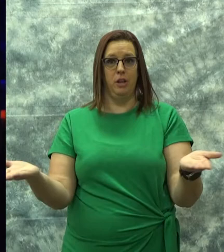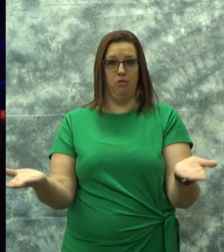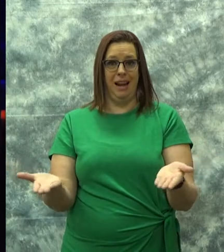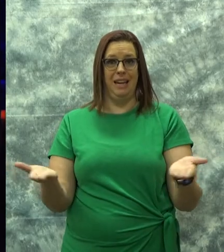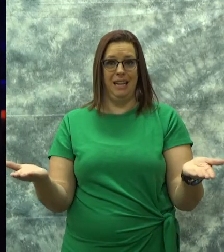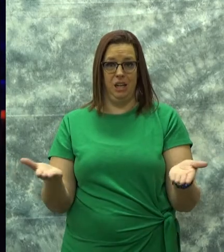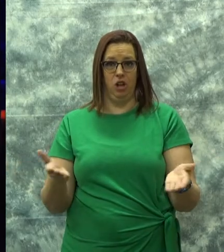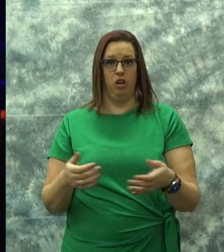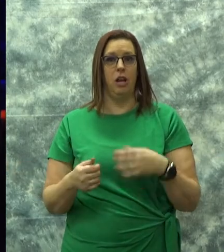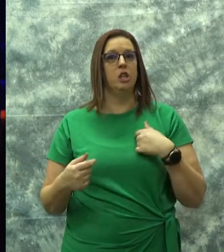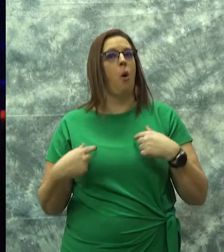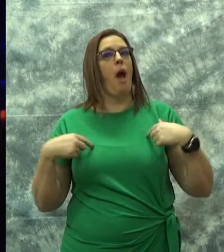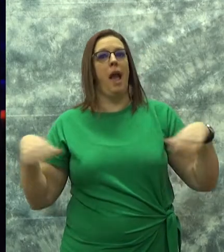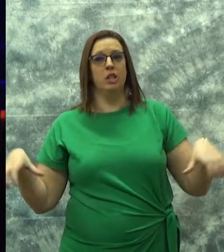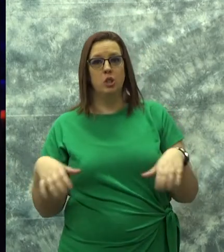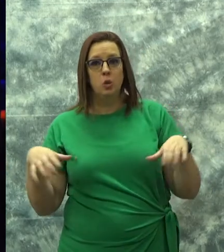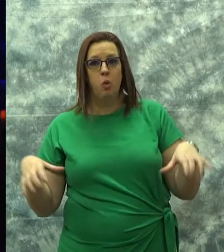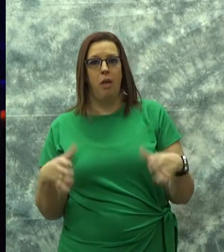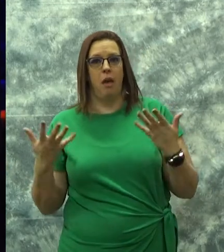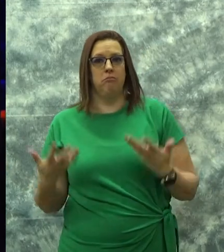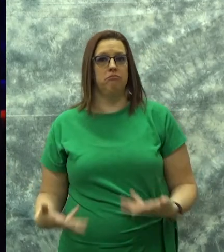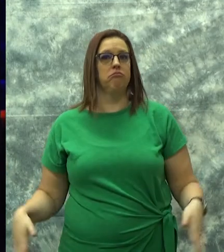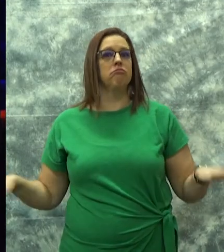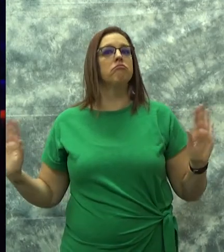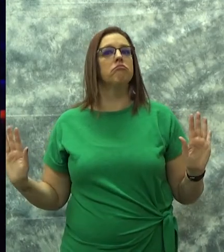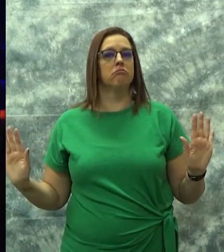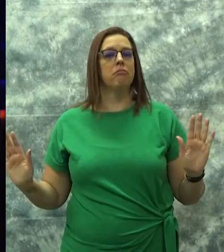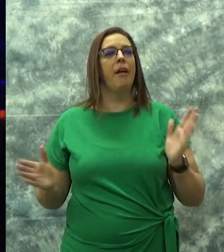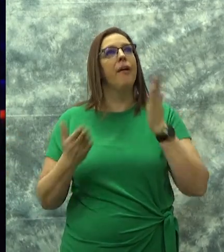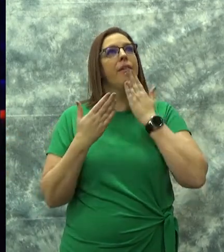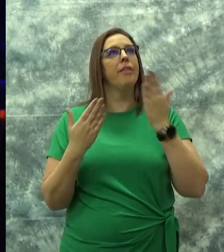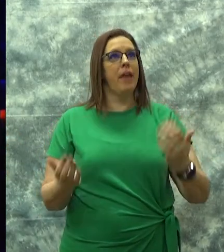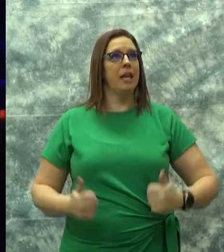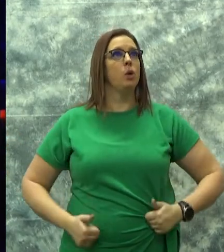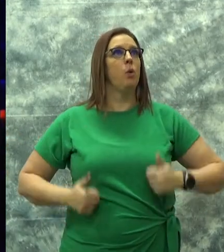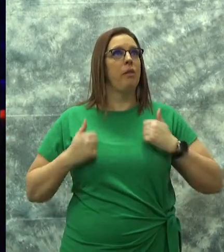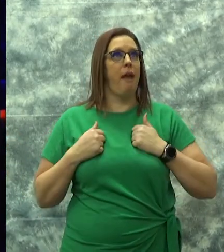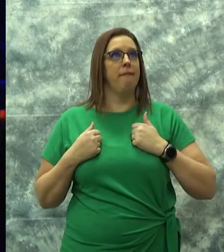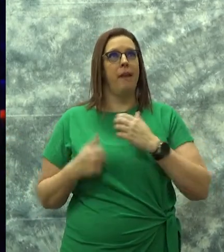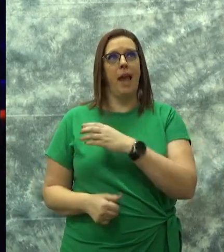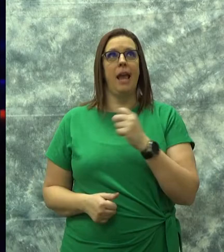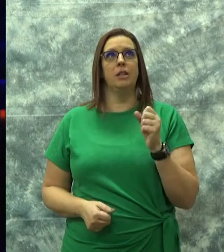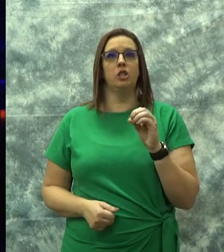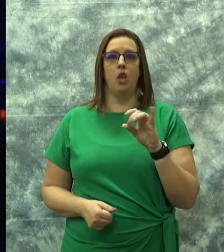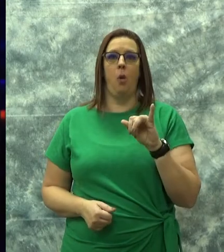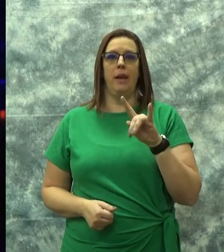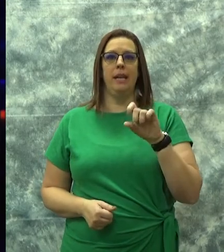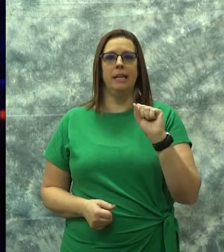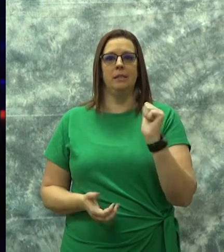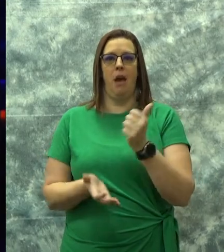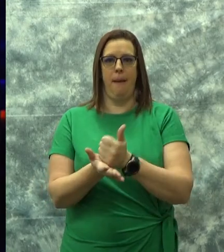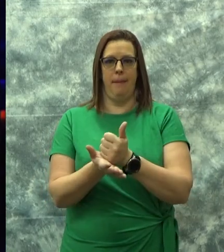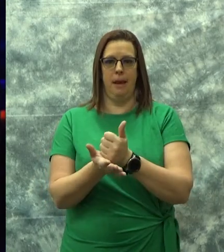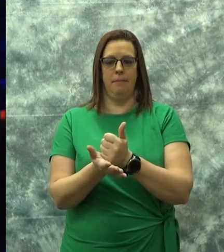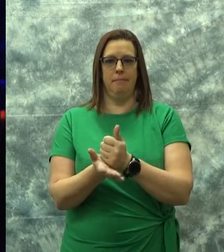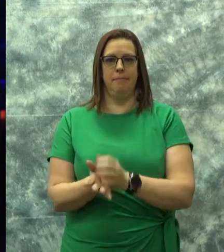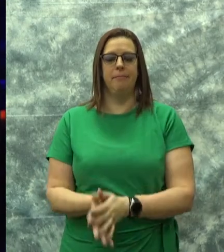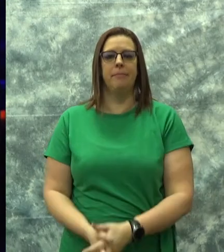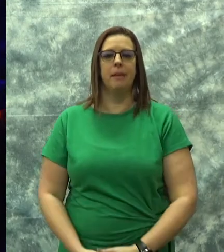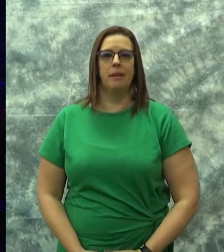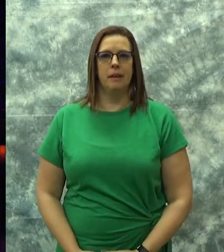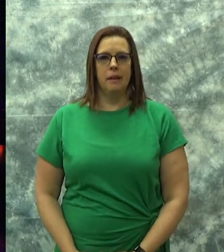now. And so I do that, and it is done. Thank you, life, and so it is.